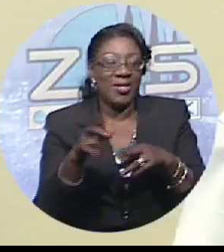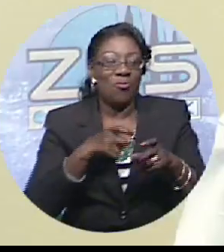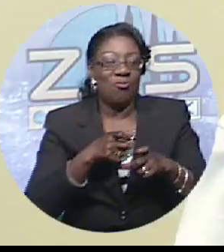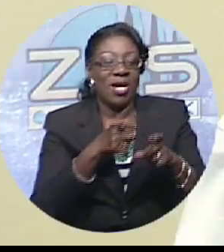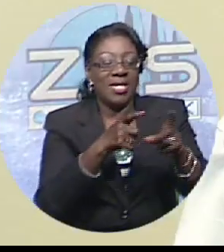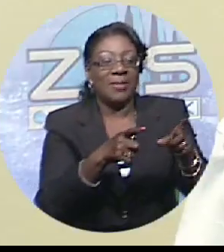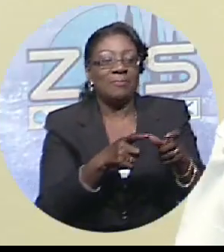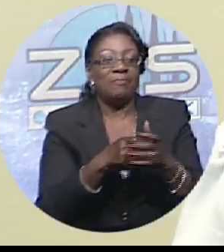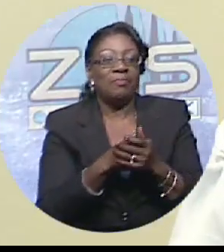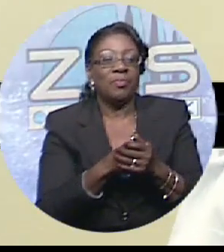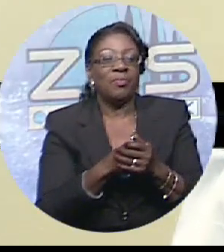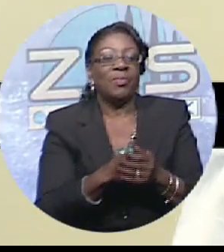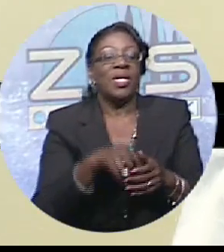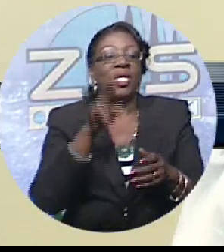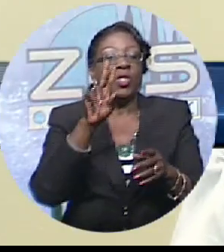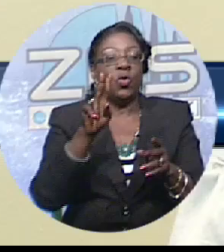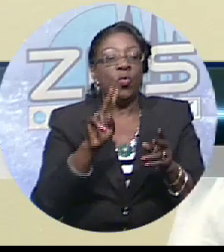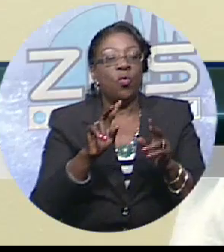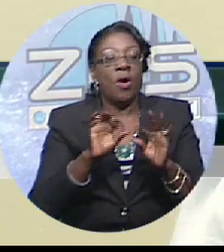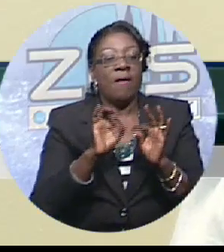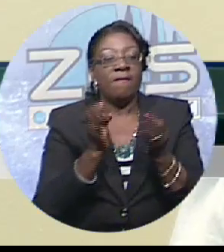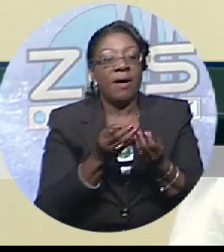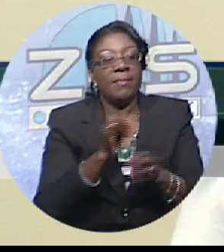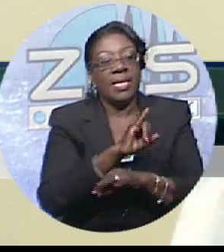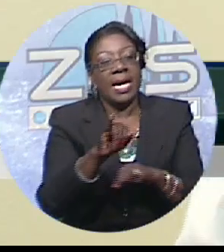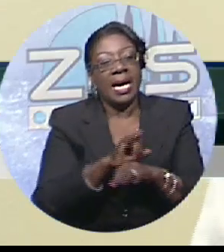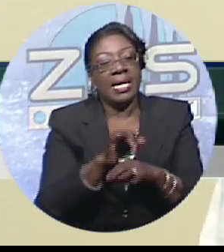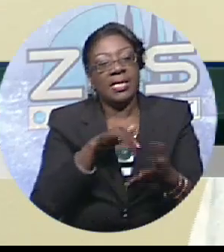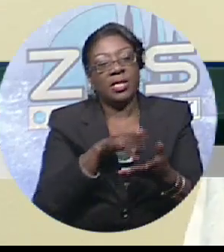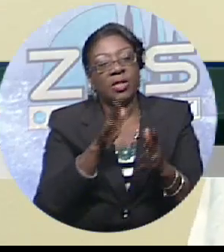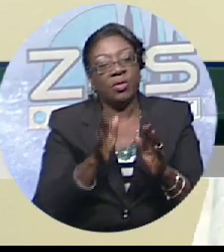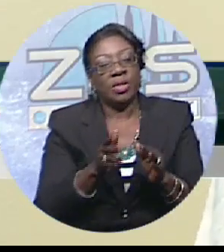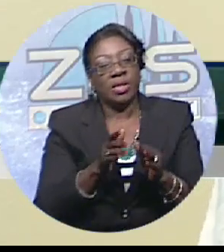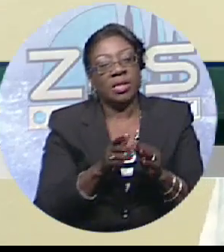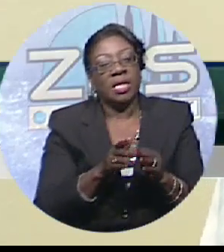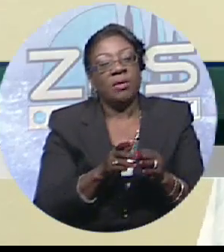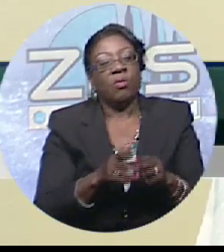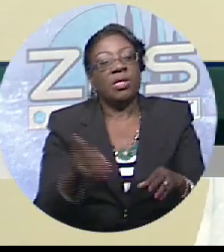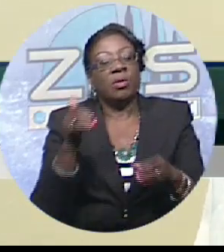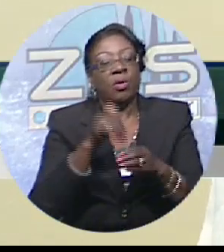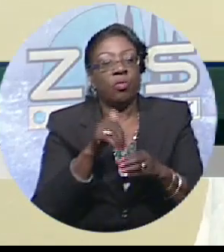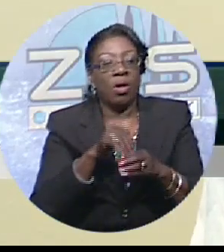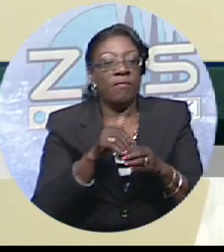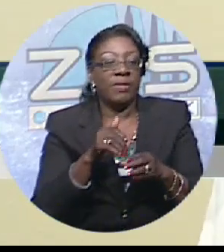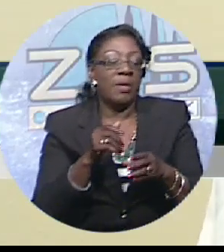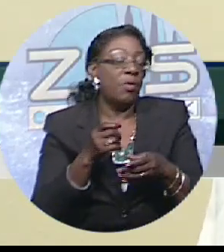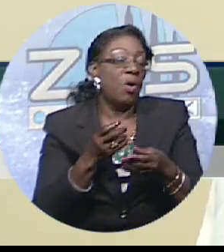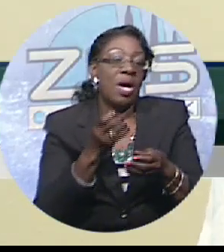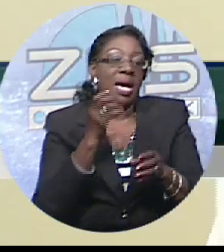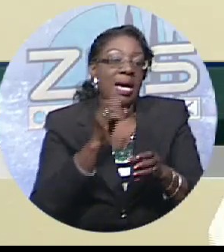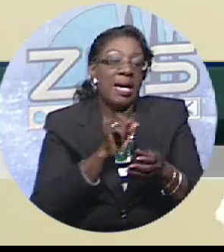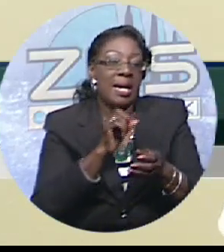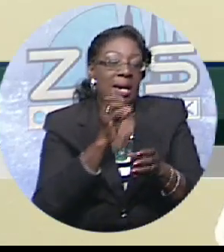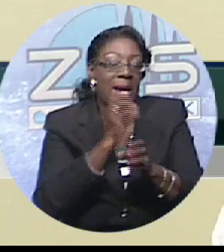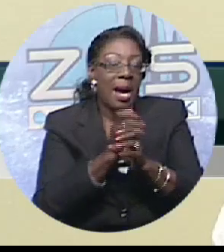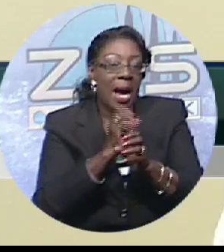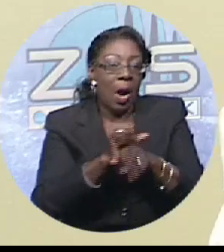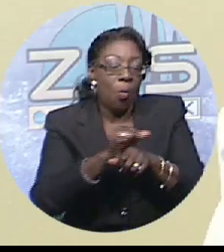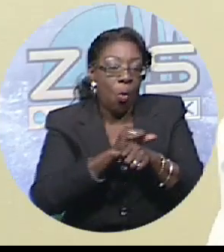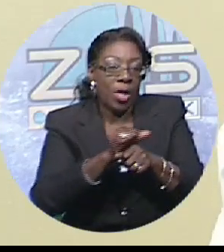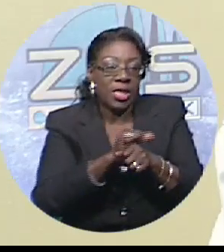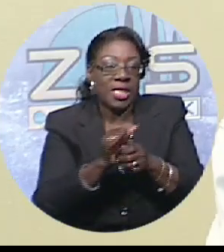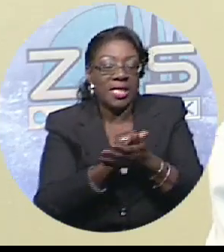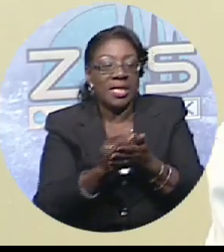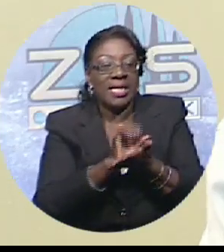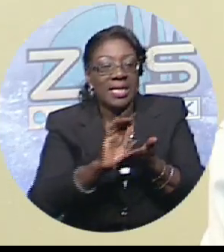have 2 Family Island teams that were involved in car washes, bakes, and so forth to make their